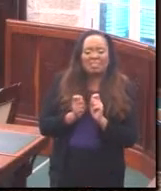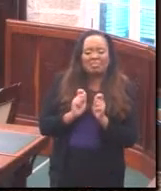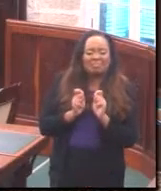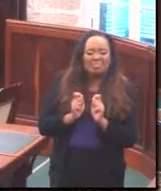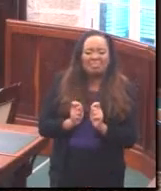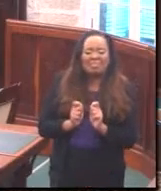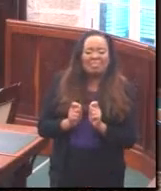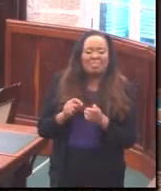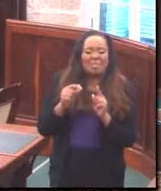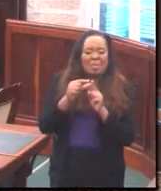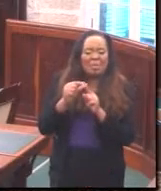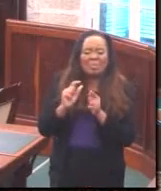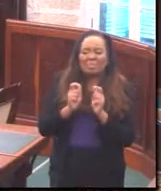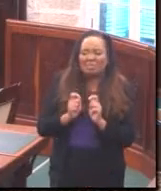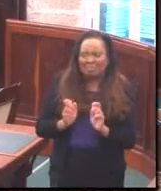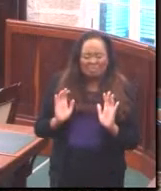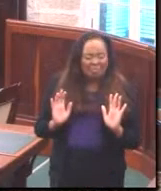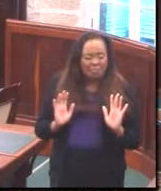I will come, though,